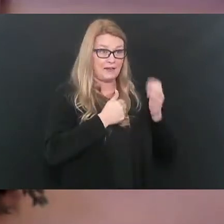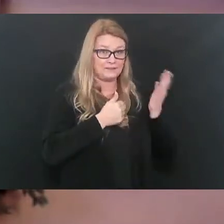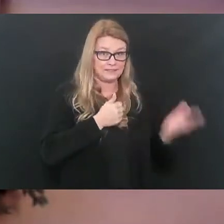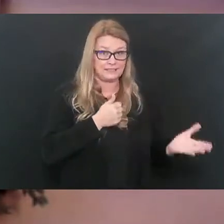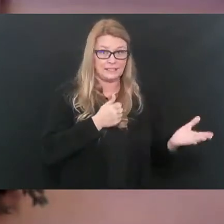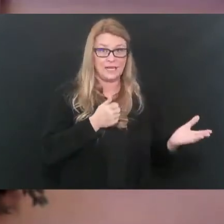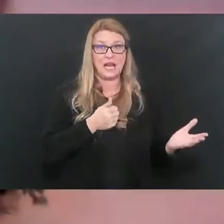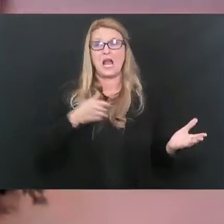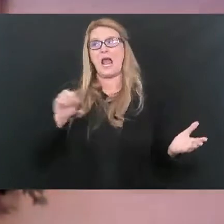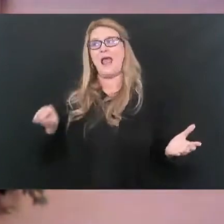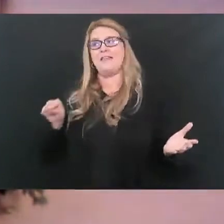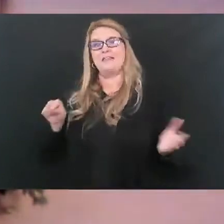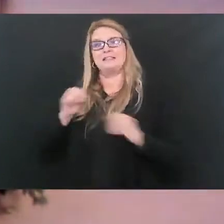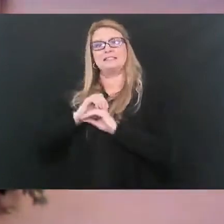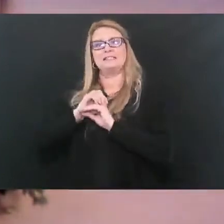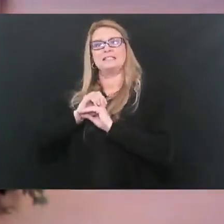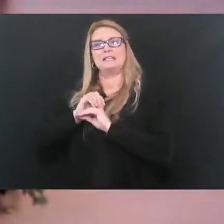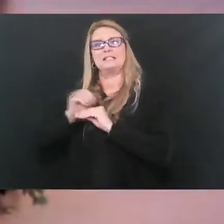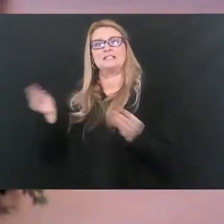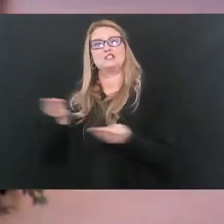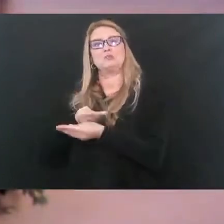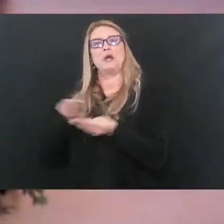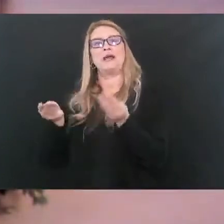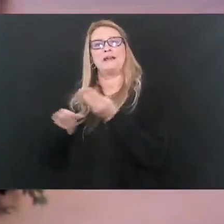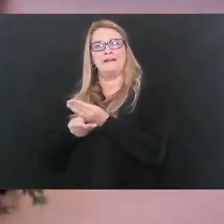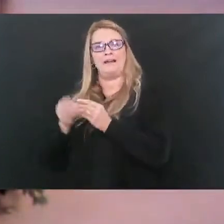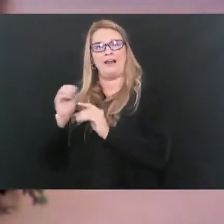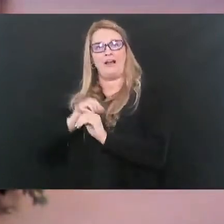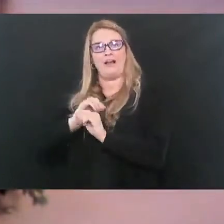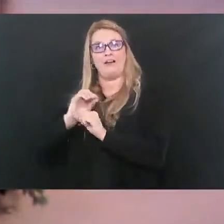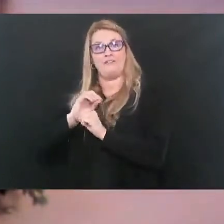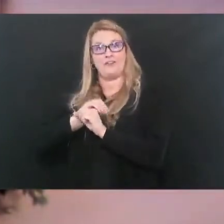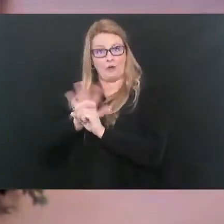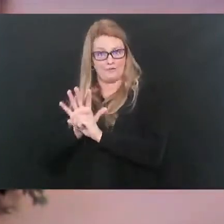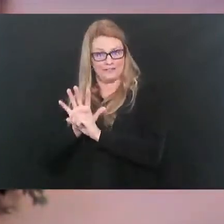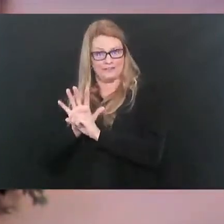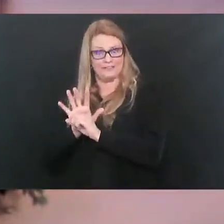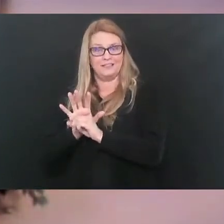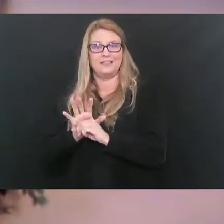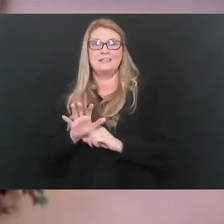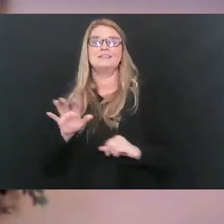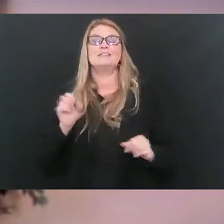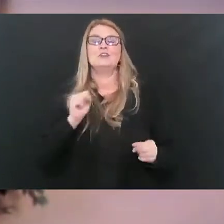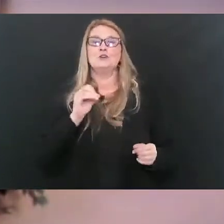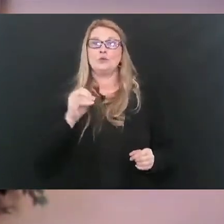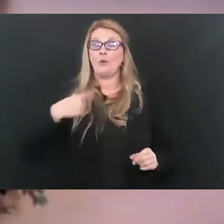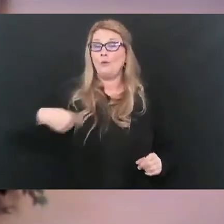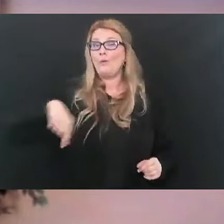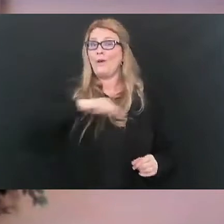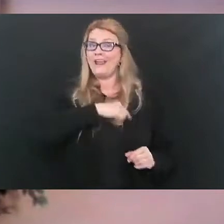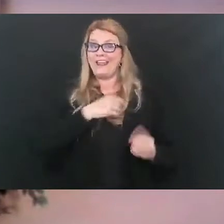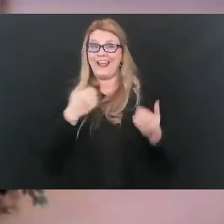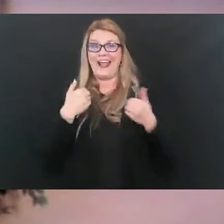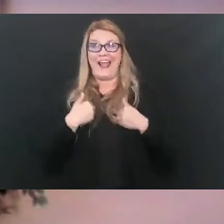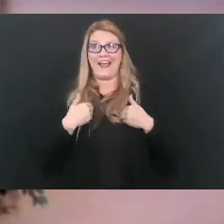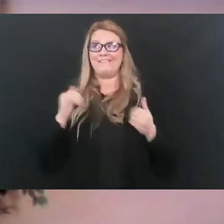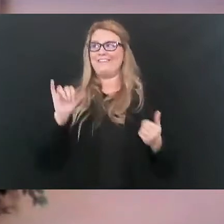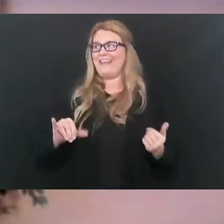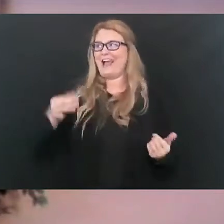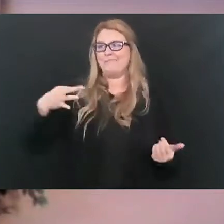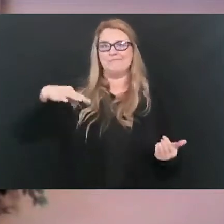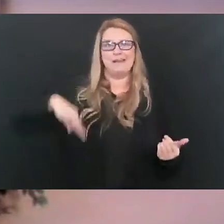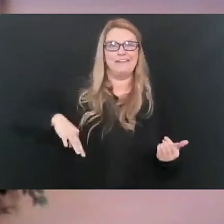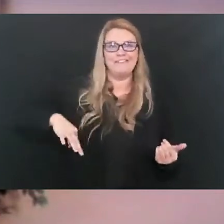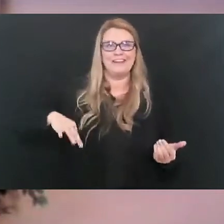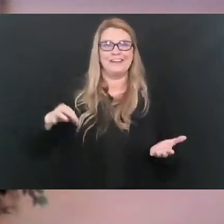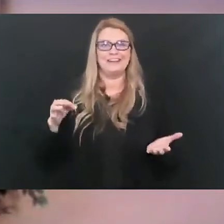spread of the infection side. And we know that in countries, we have the benefit of kind of getting a bit of a glimpse